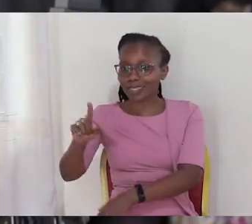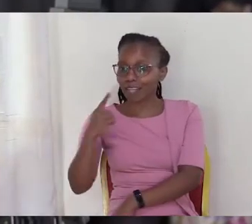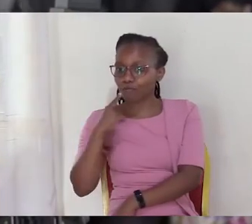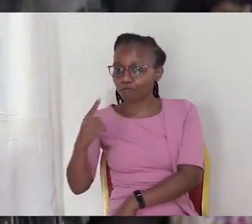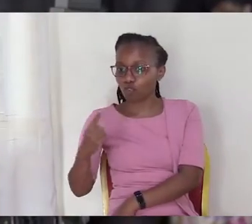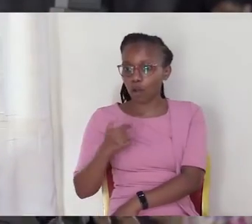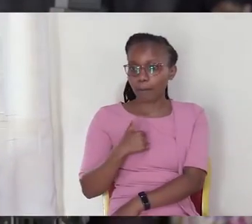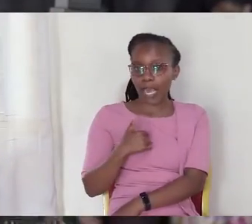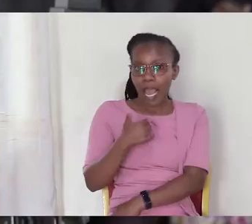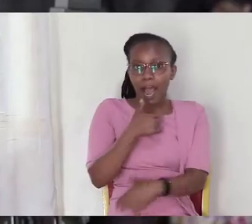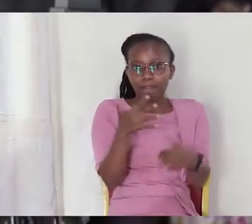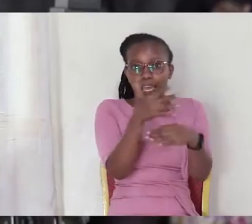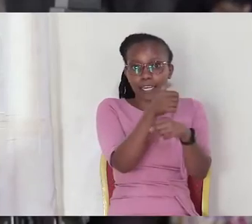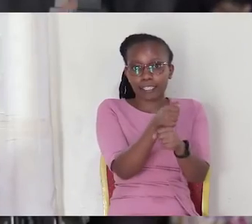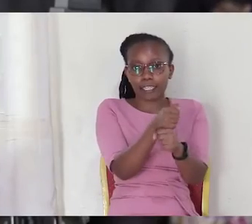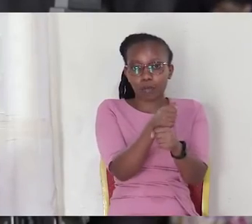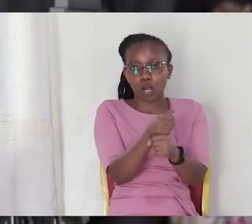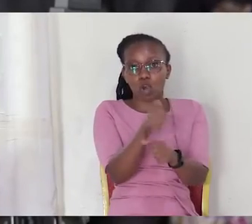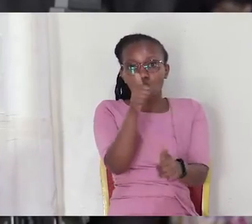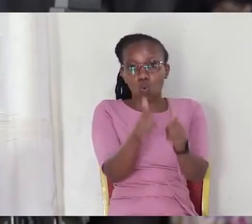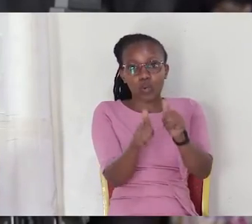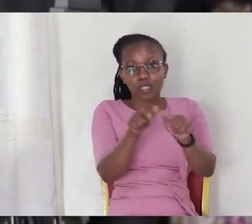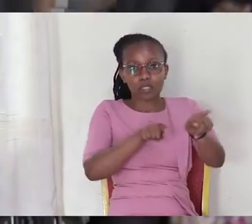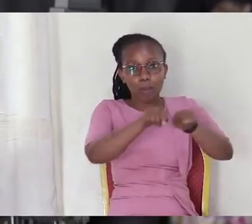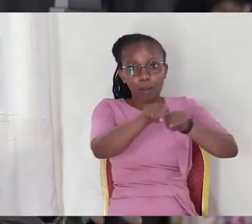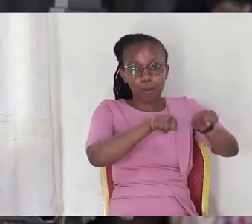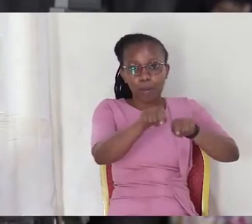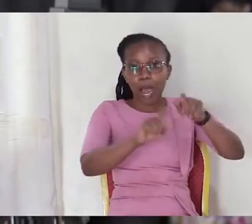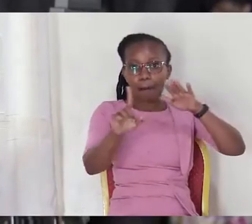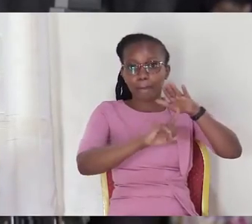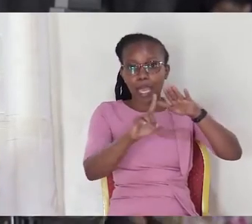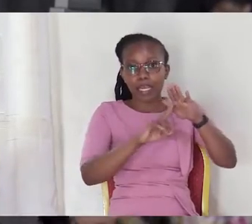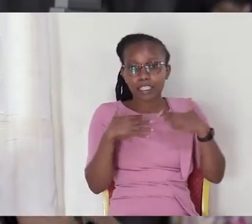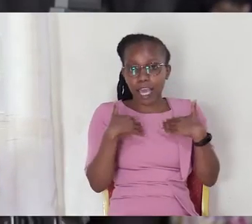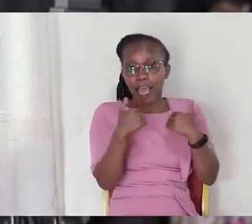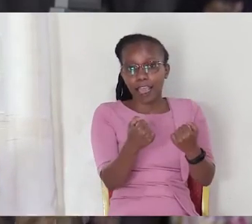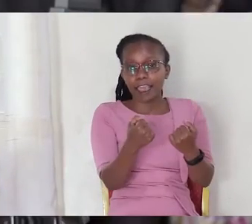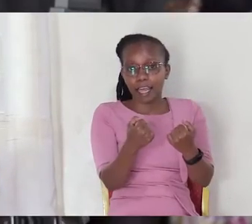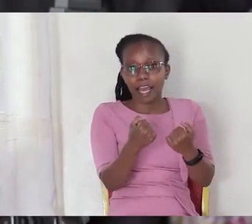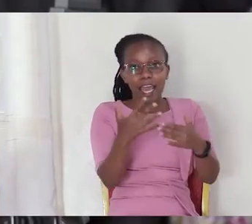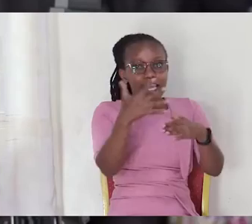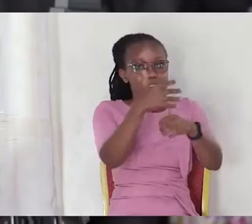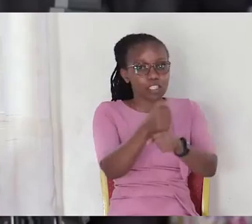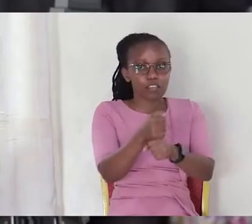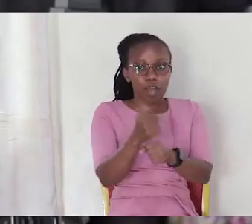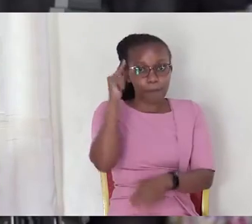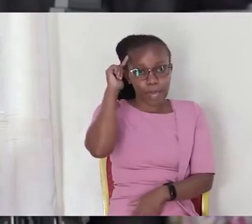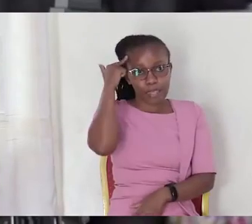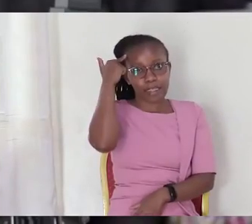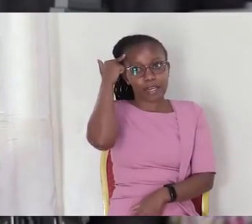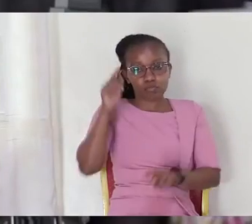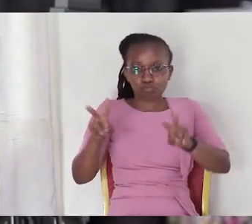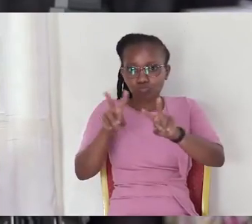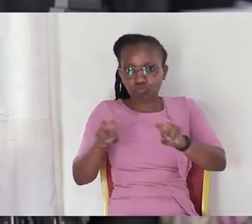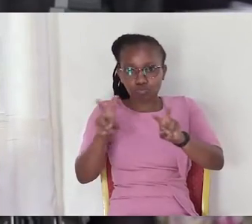there's an initiative which is supposed to be coordinated by the Minister of Health around these kind of things in the ministerial initiative. So I think we need to find ways